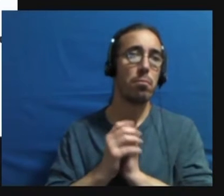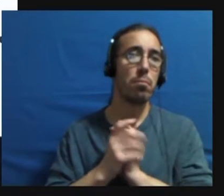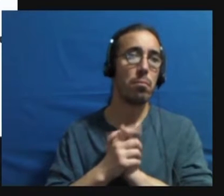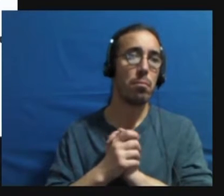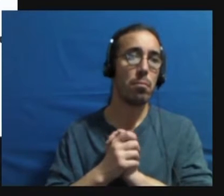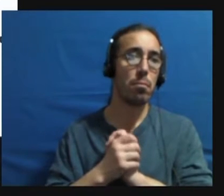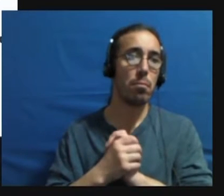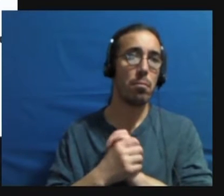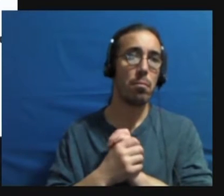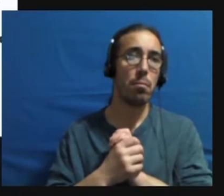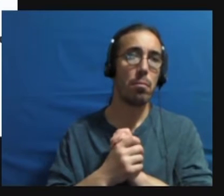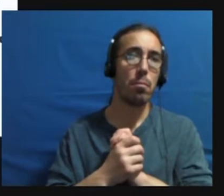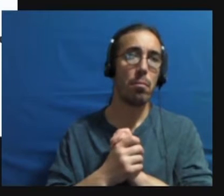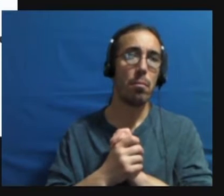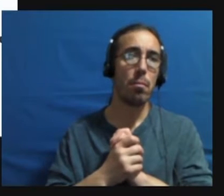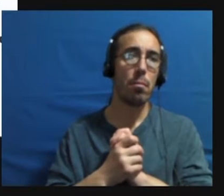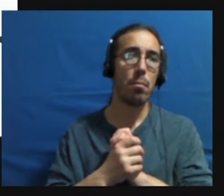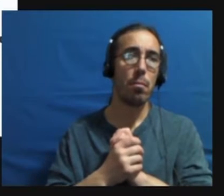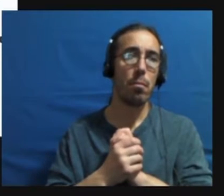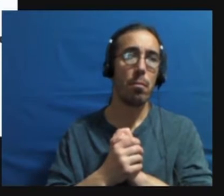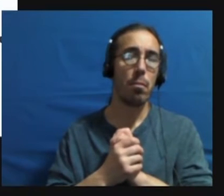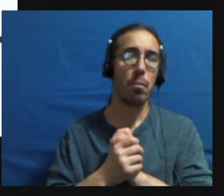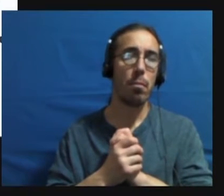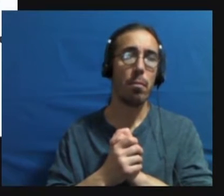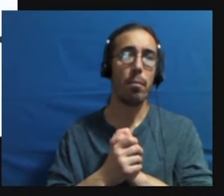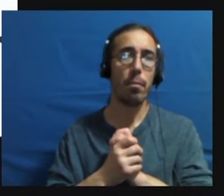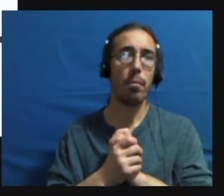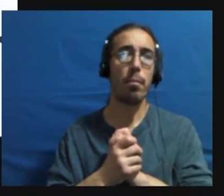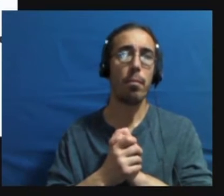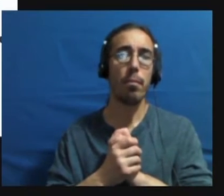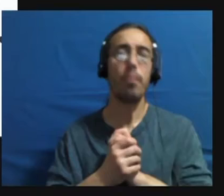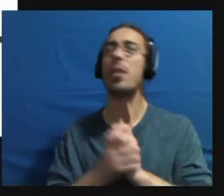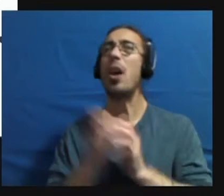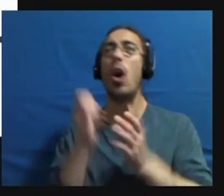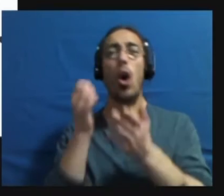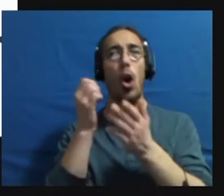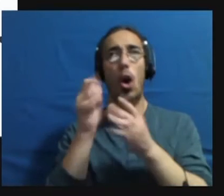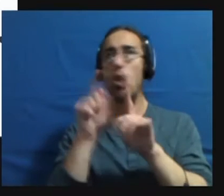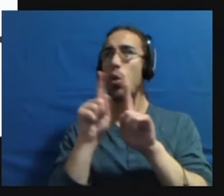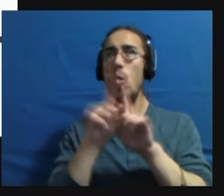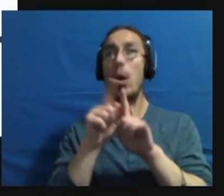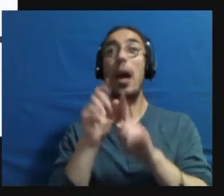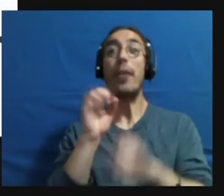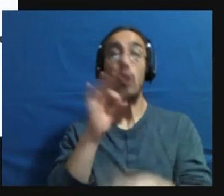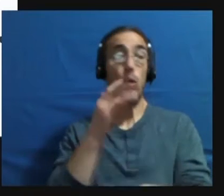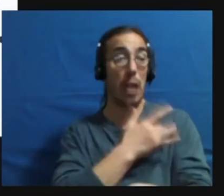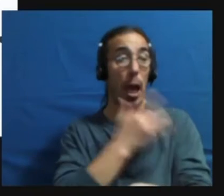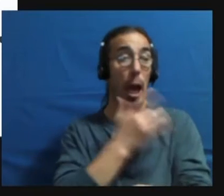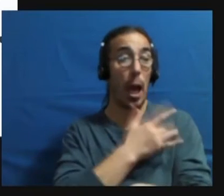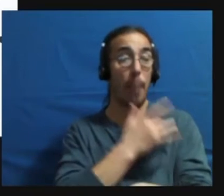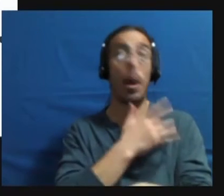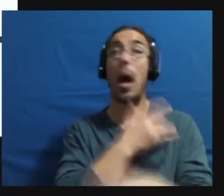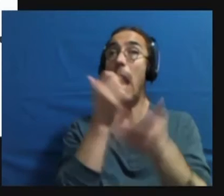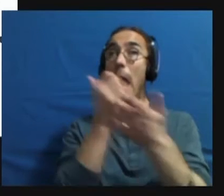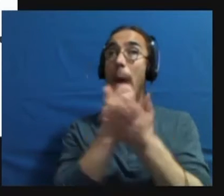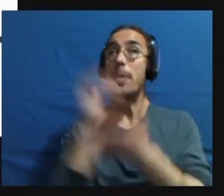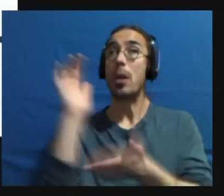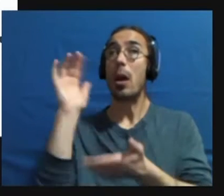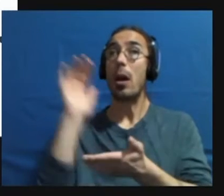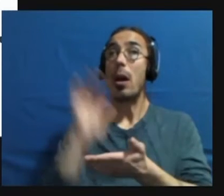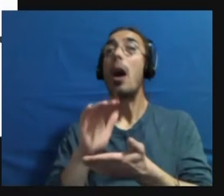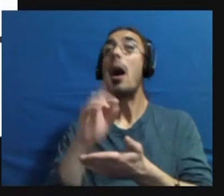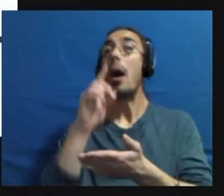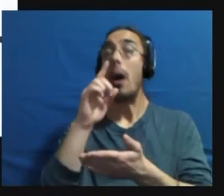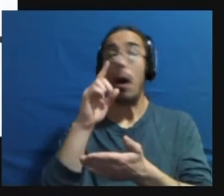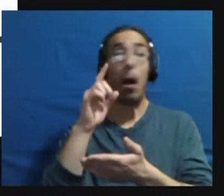of stimming may tap into proprioceptive and touch senses as well. And that's because it adds compression into the mouth.